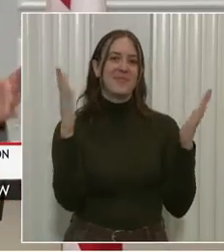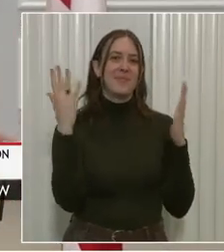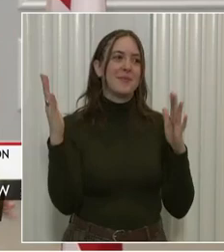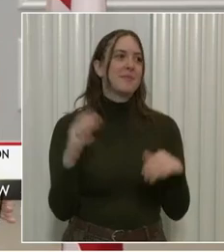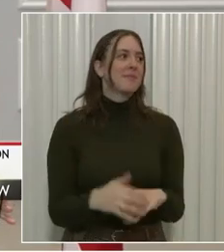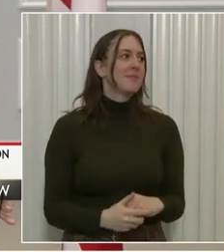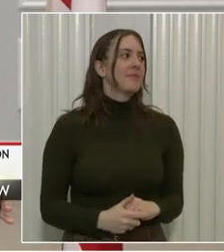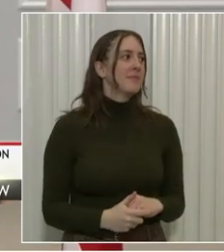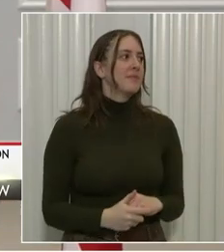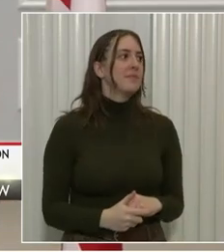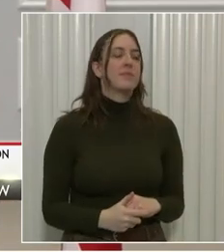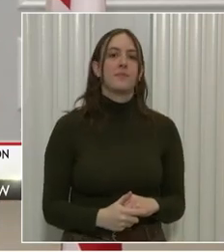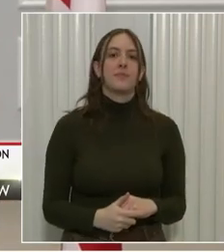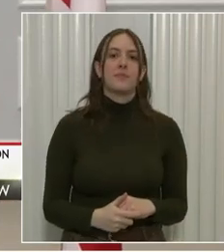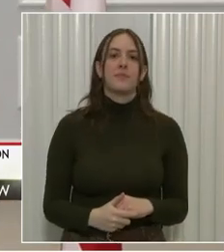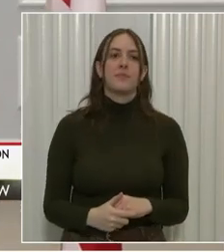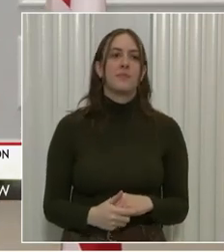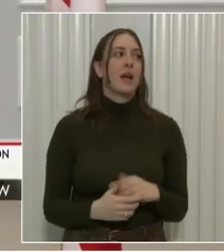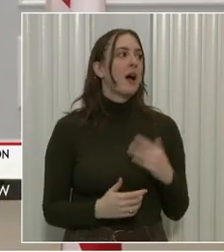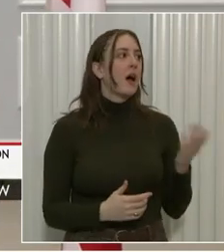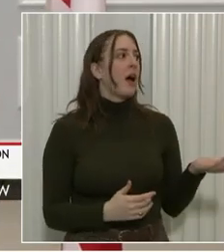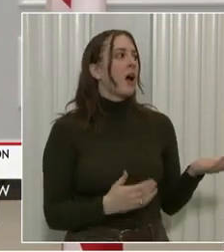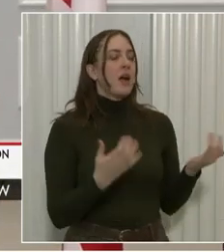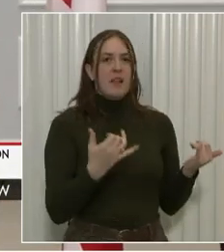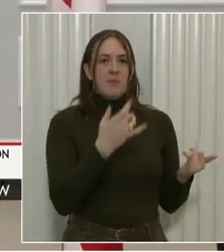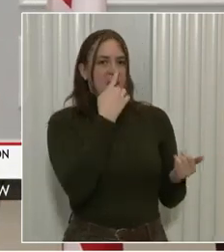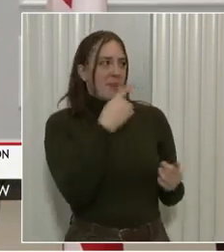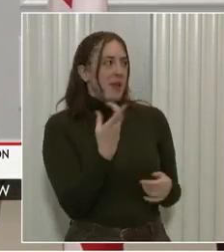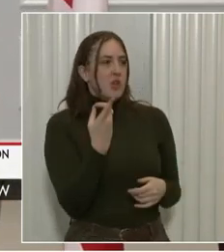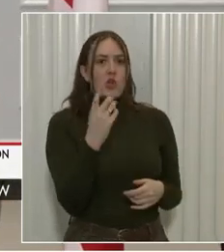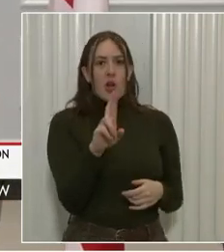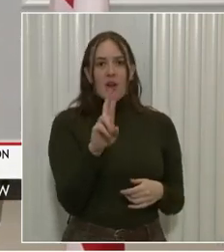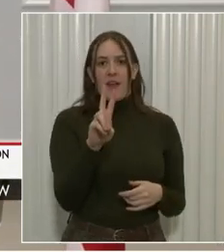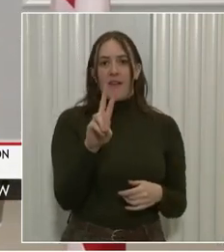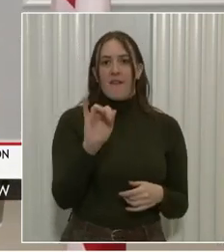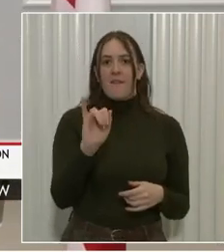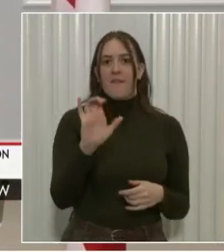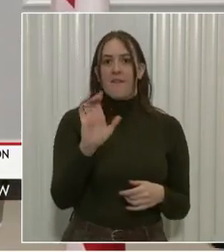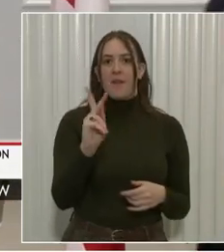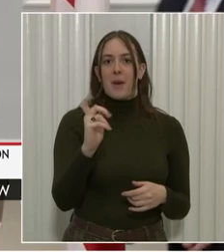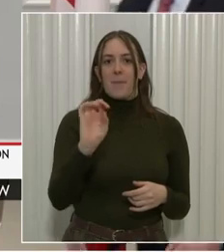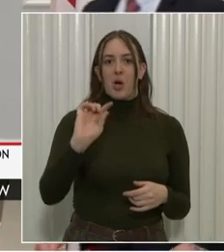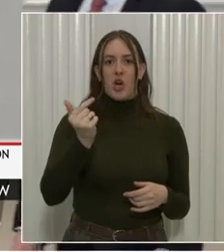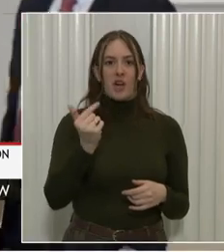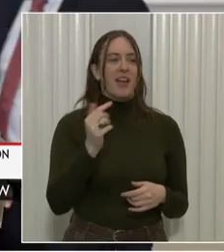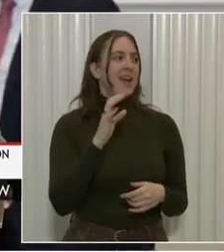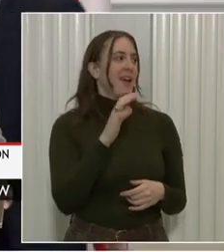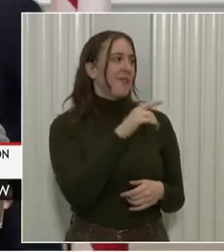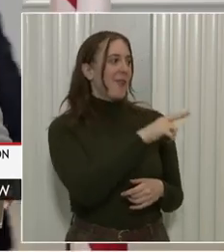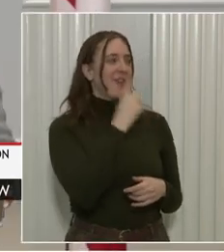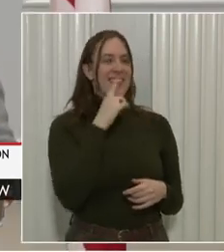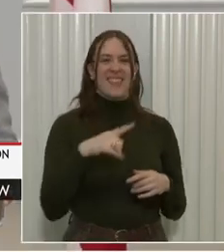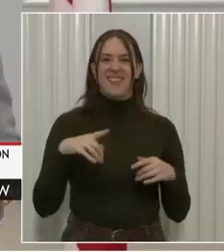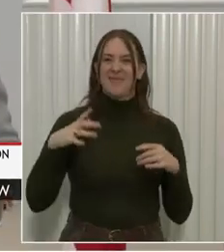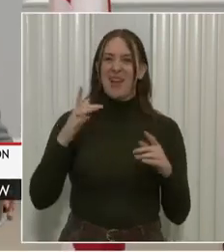Let me ask Dr. Wittberg to join me at the podium. I'm not going to attempt to answer your on-topic questions, but we'll take your